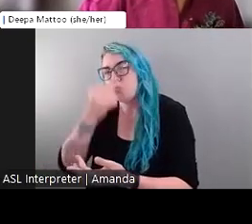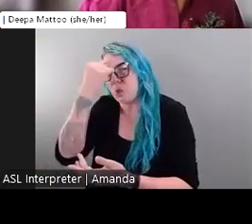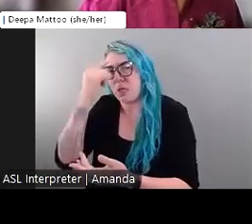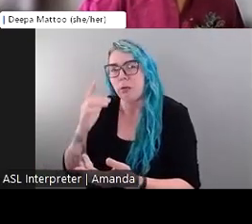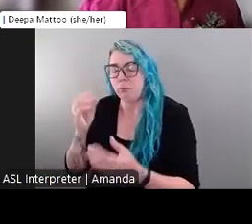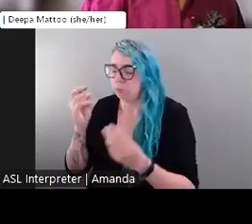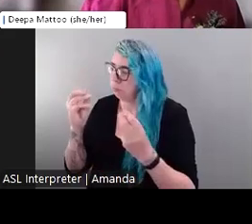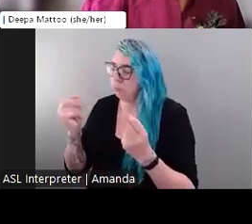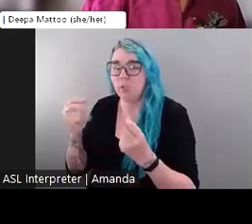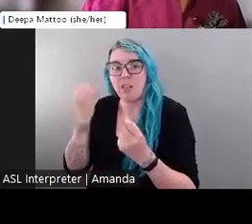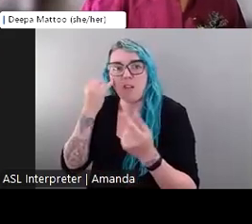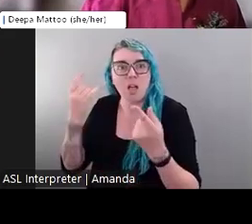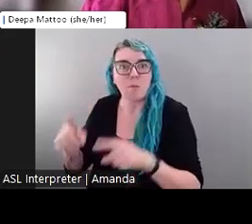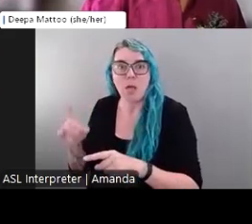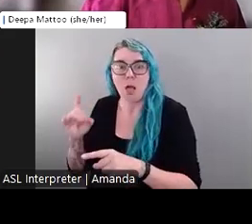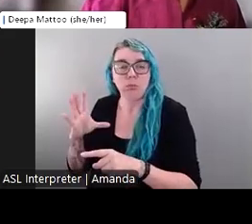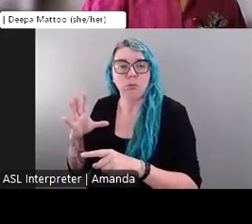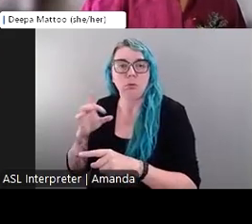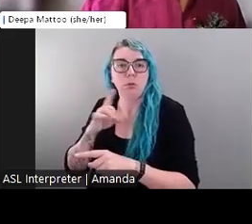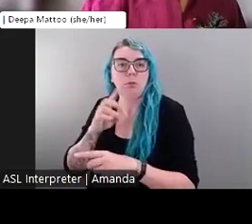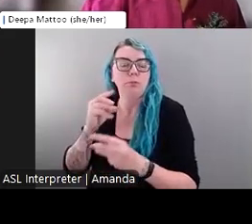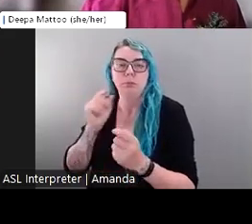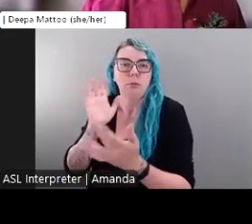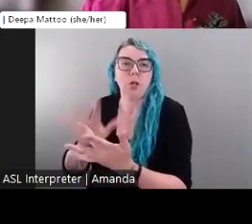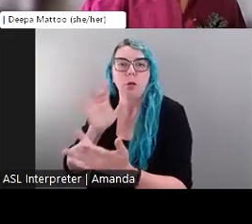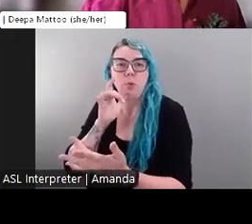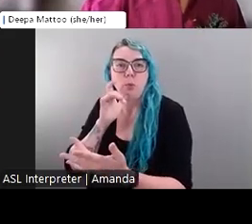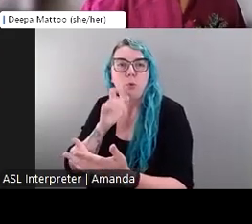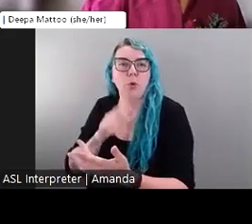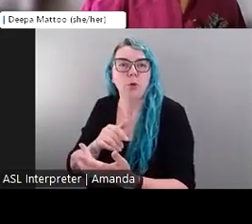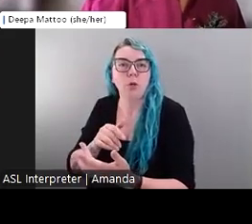a situation that